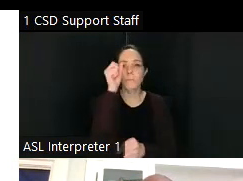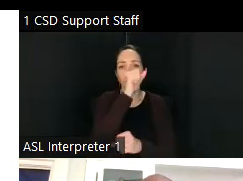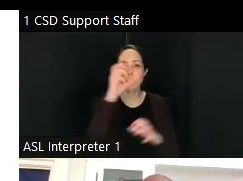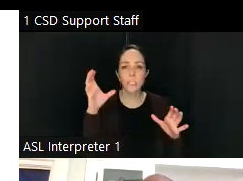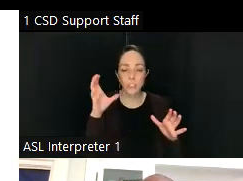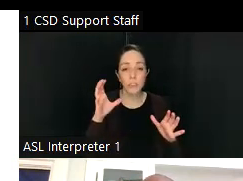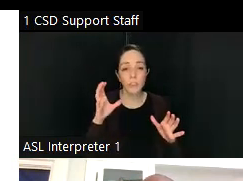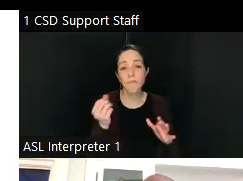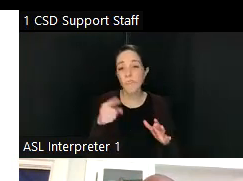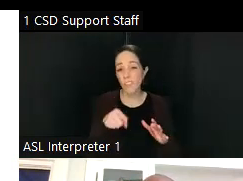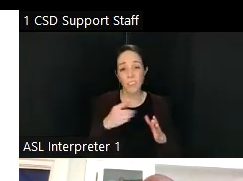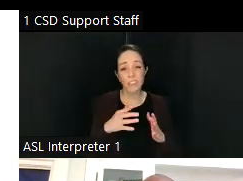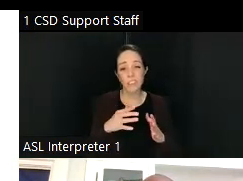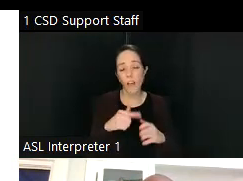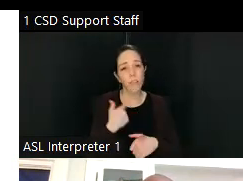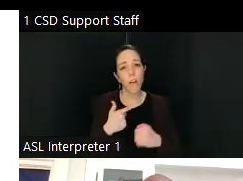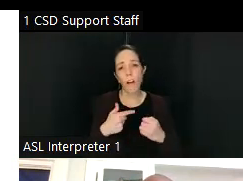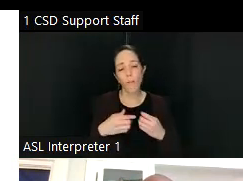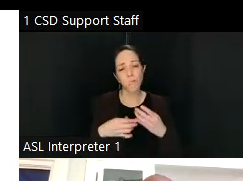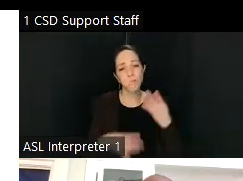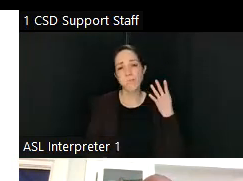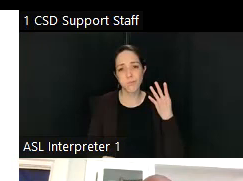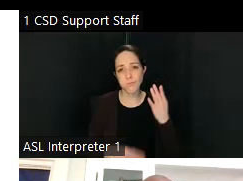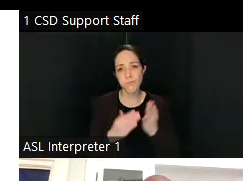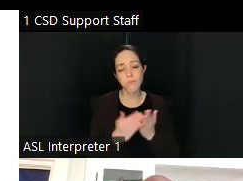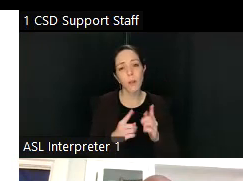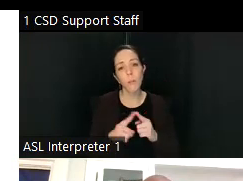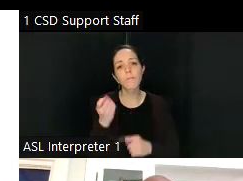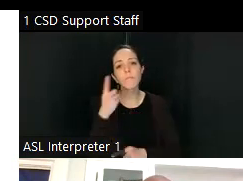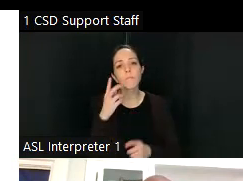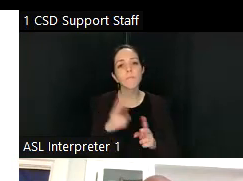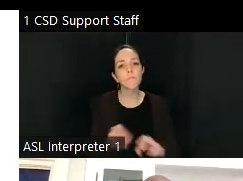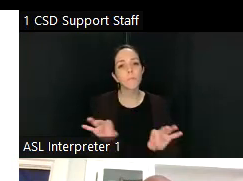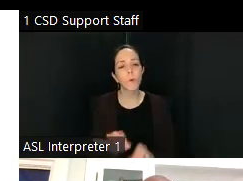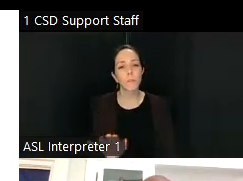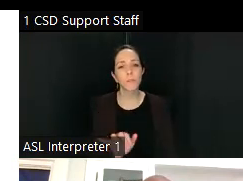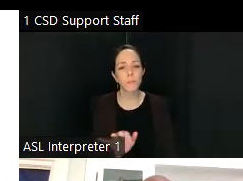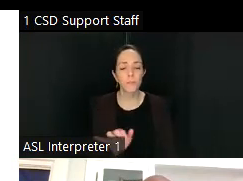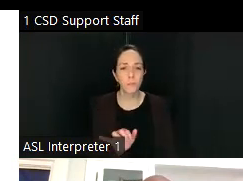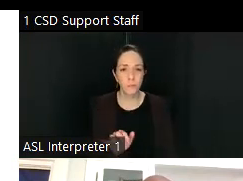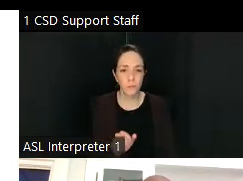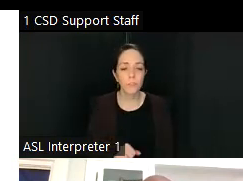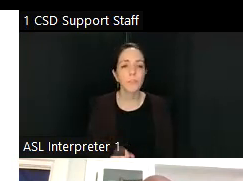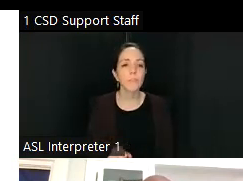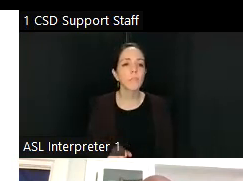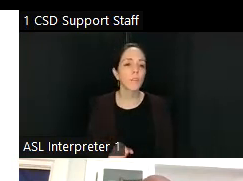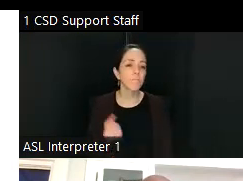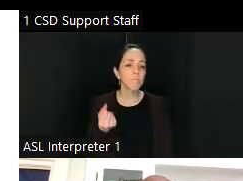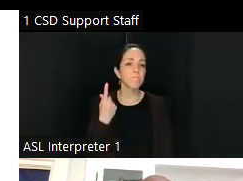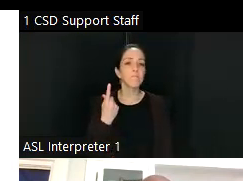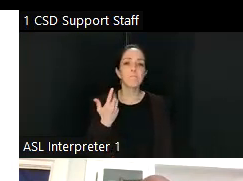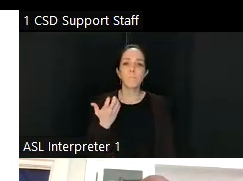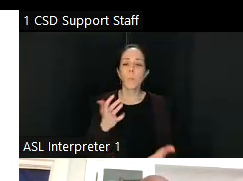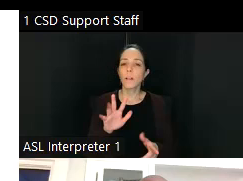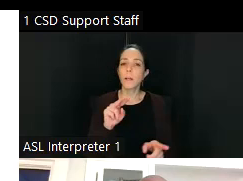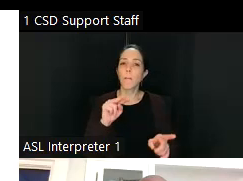long section and a relatively important one. So just trying to ensure that there's some opinions given by the